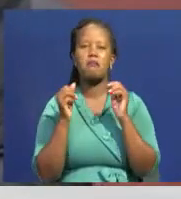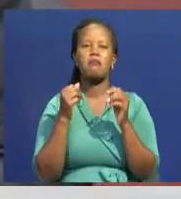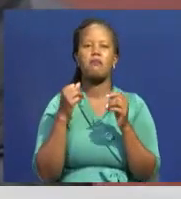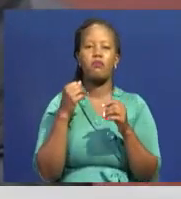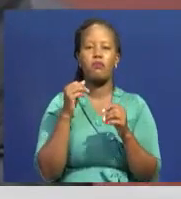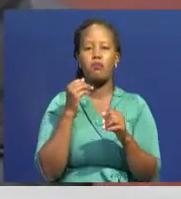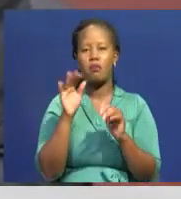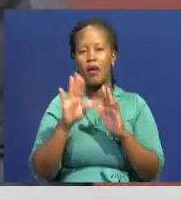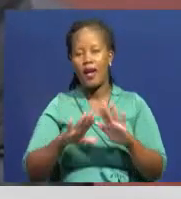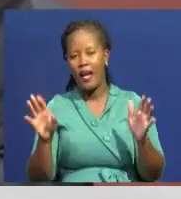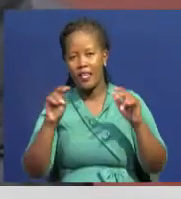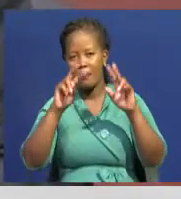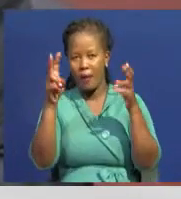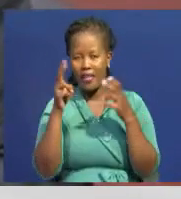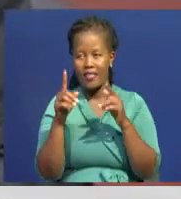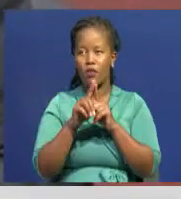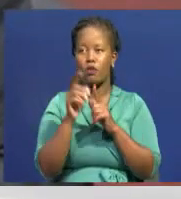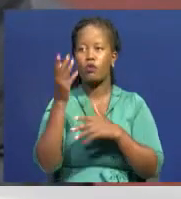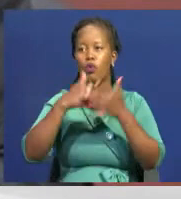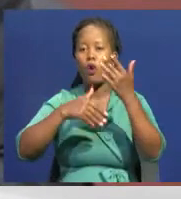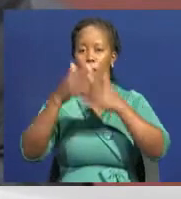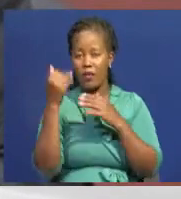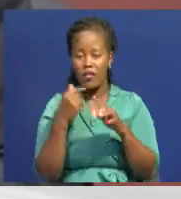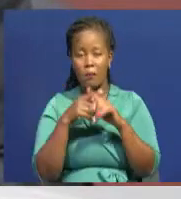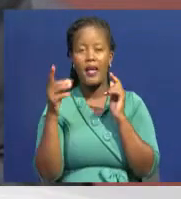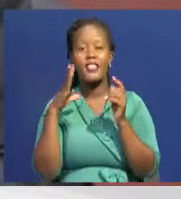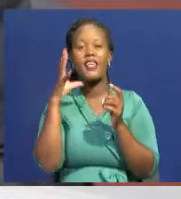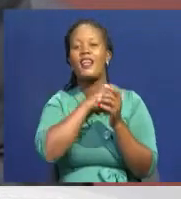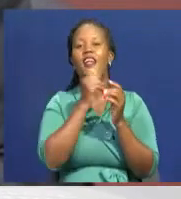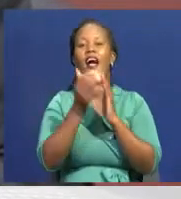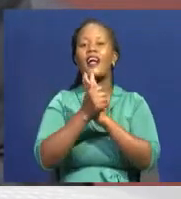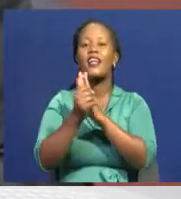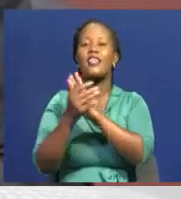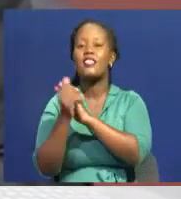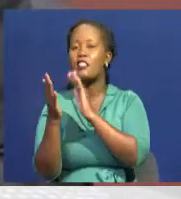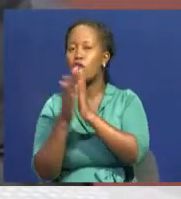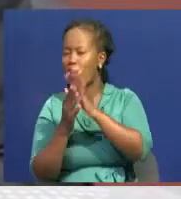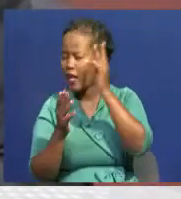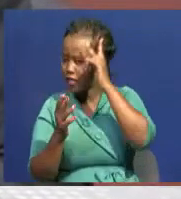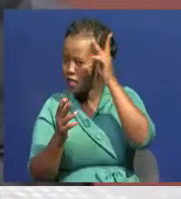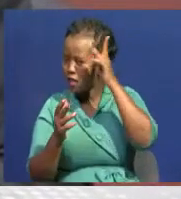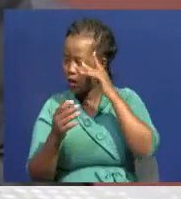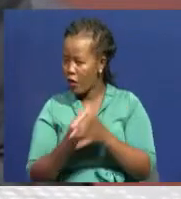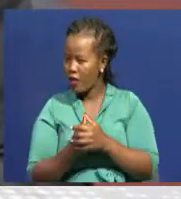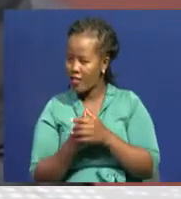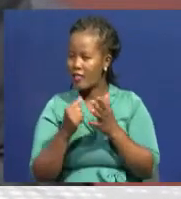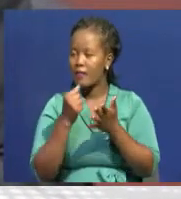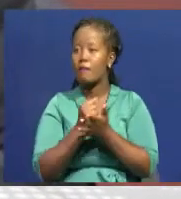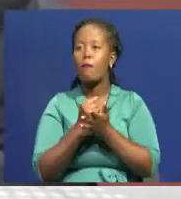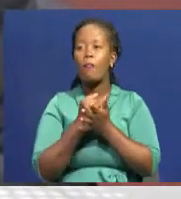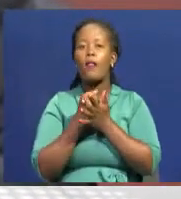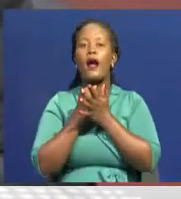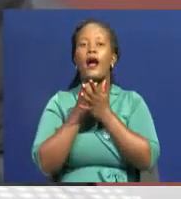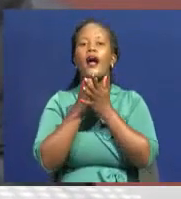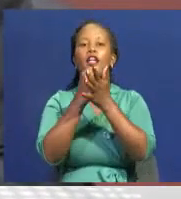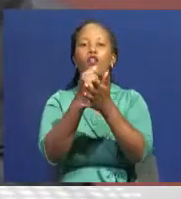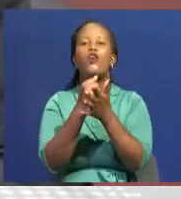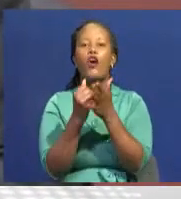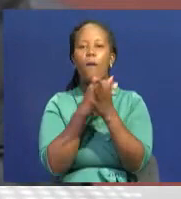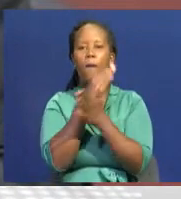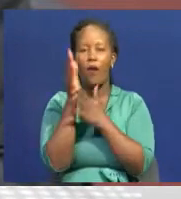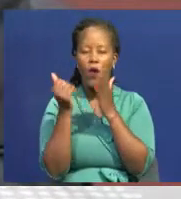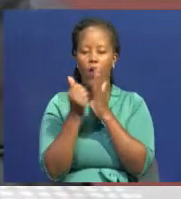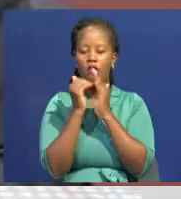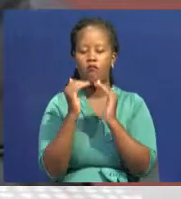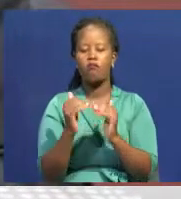lack this essential skill and knowledge. So to enable, to level the ground